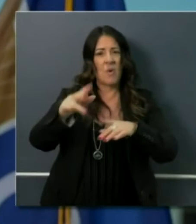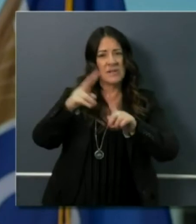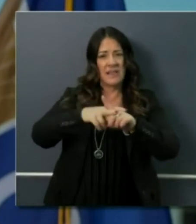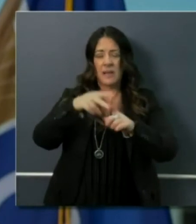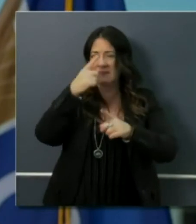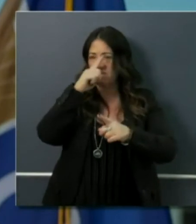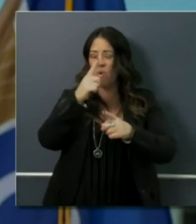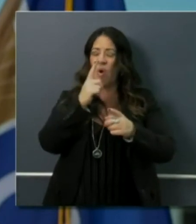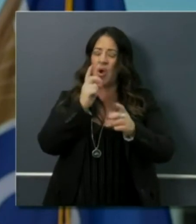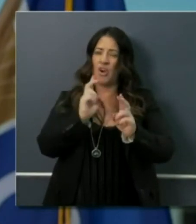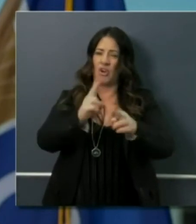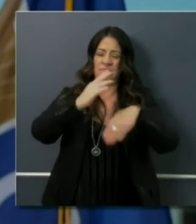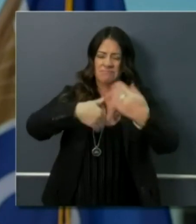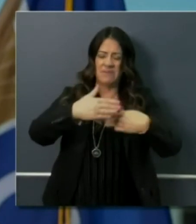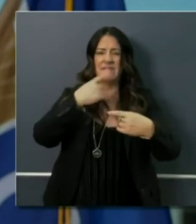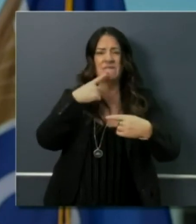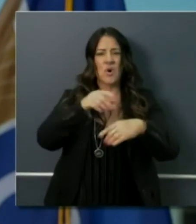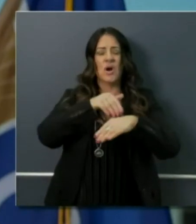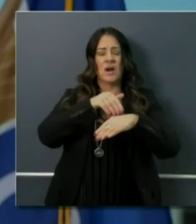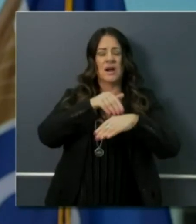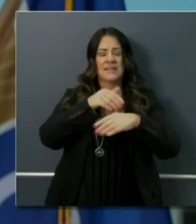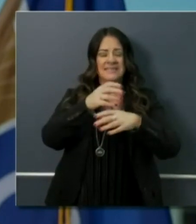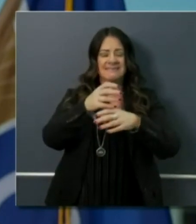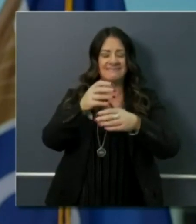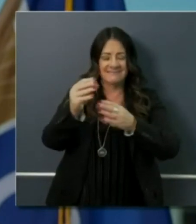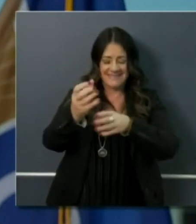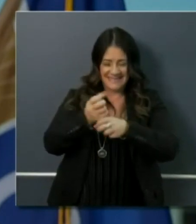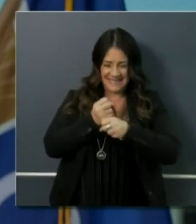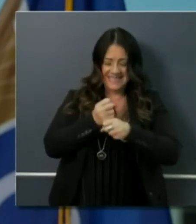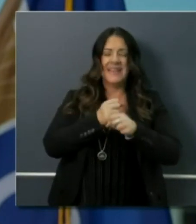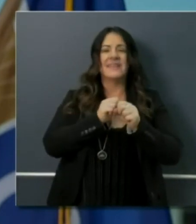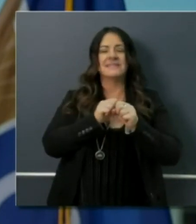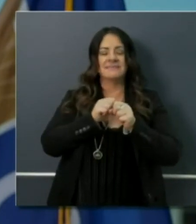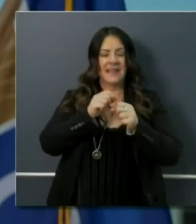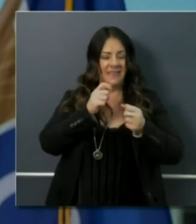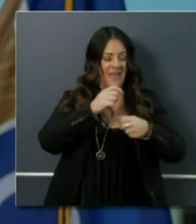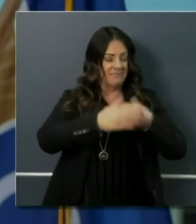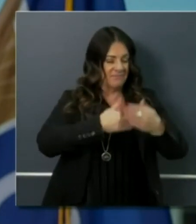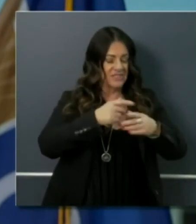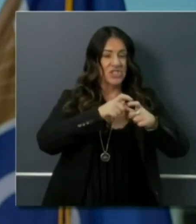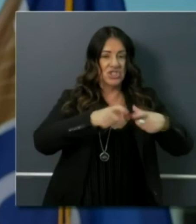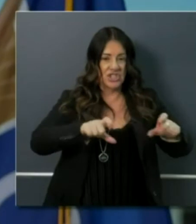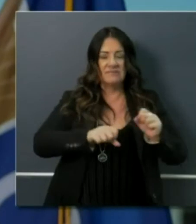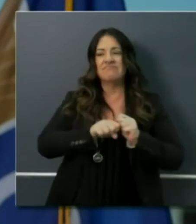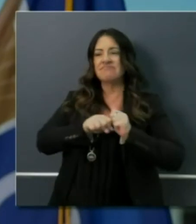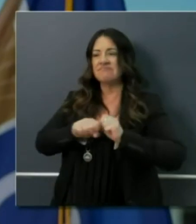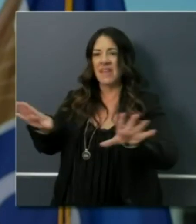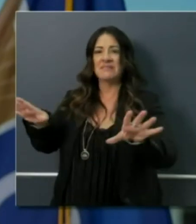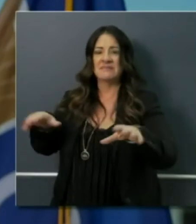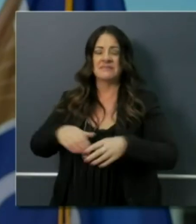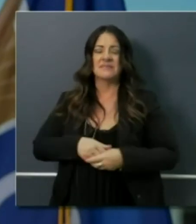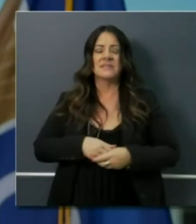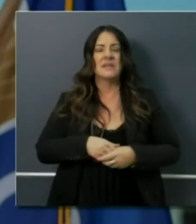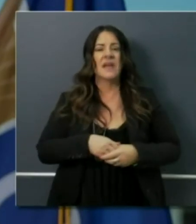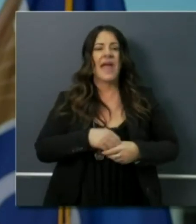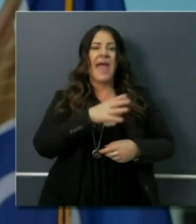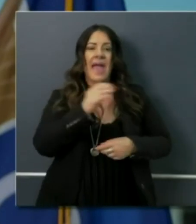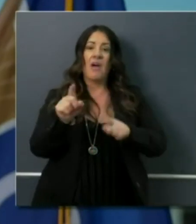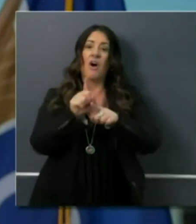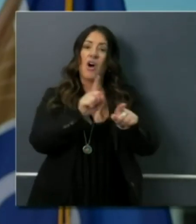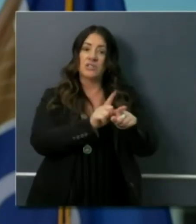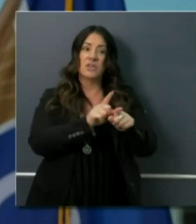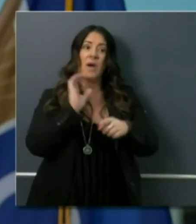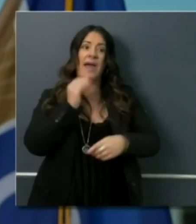staff that are also now being reprioritized to answer the second part of your question, and that is to expand the hours of our